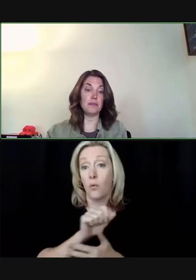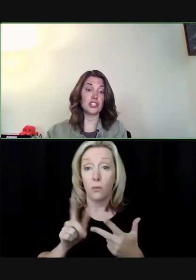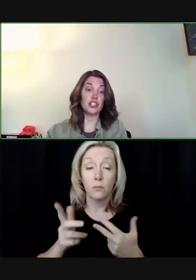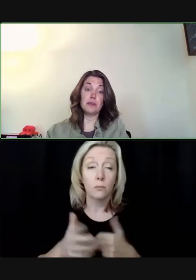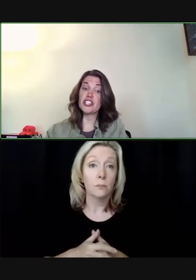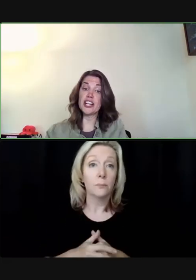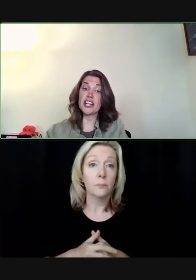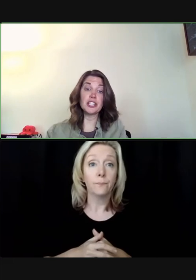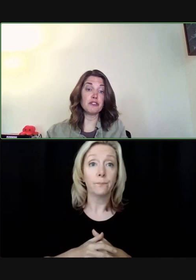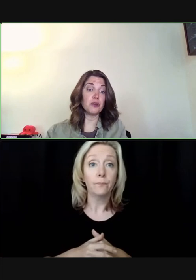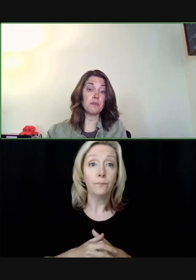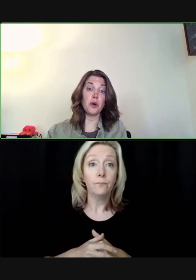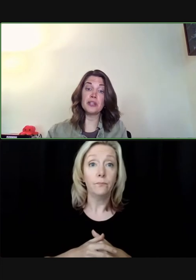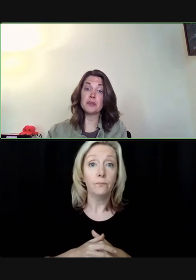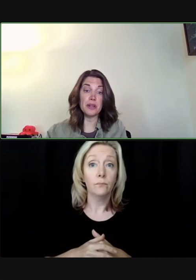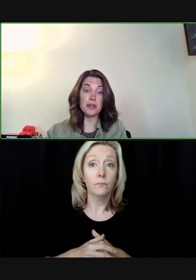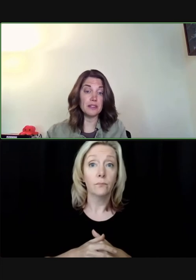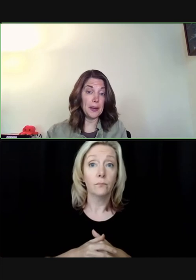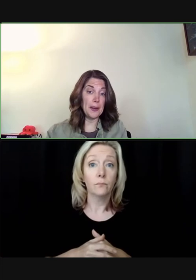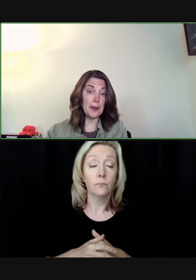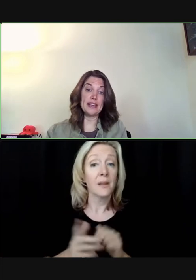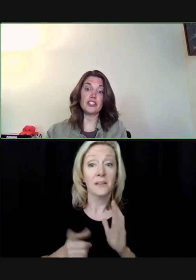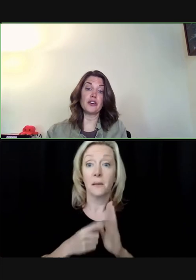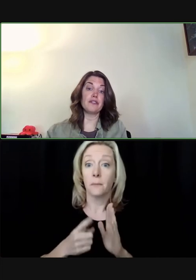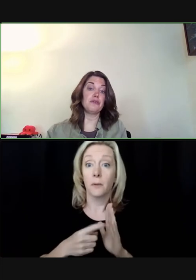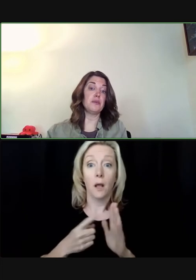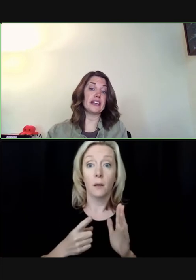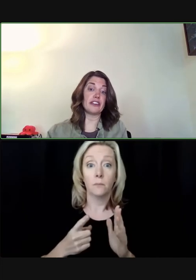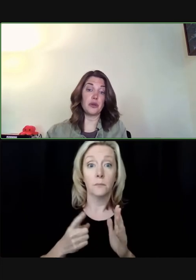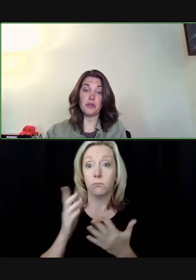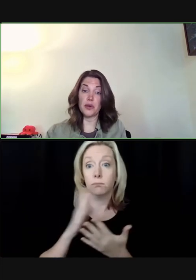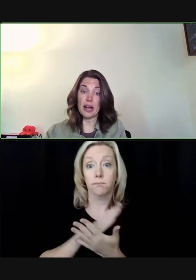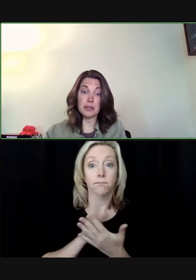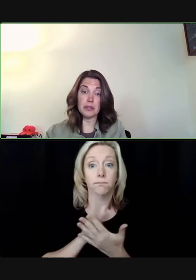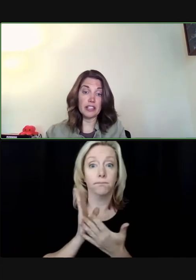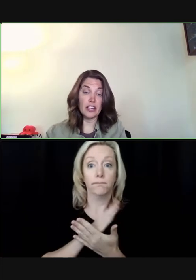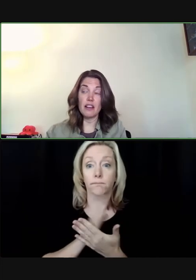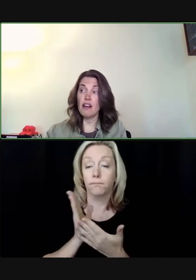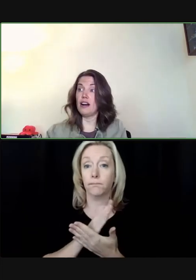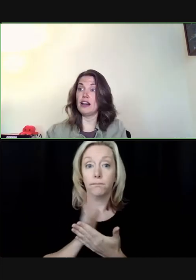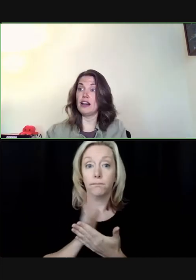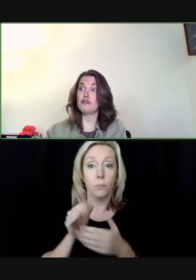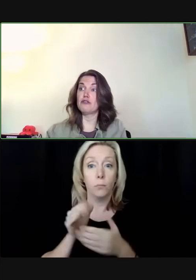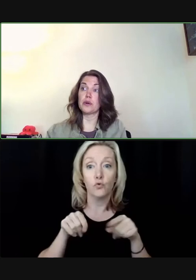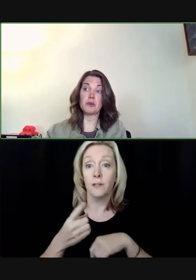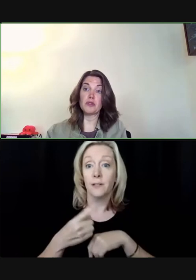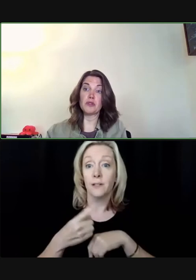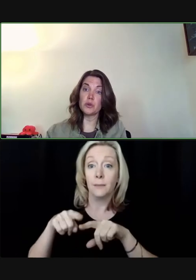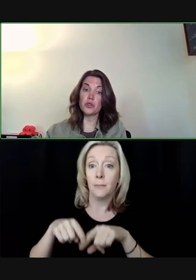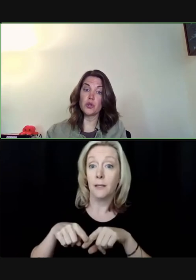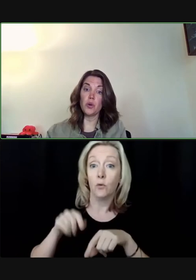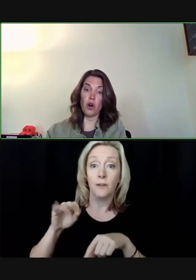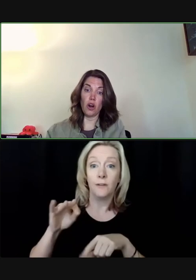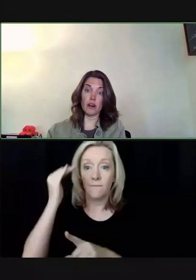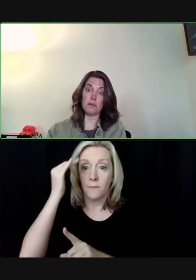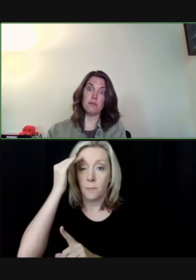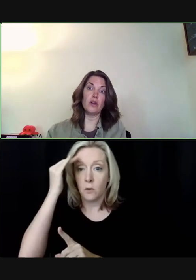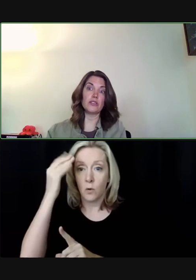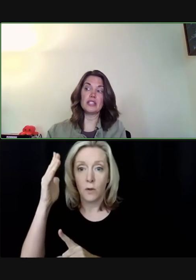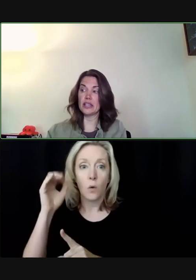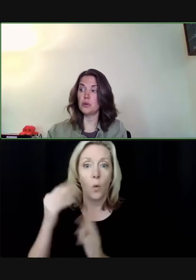So could be changing from moment to moment based on familiarity with vocabulary. For some of our students